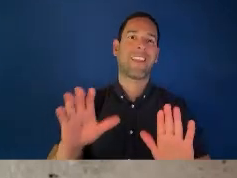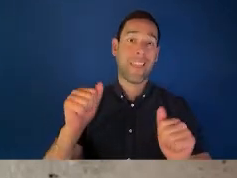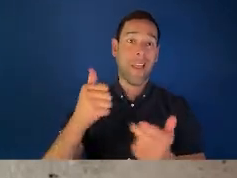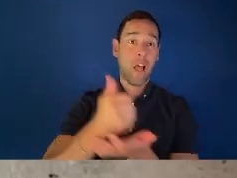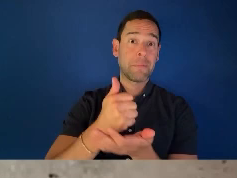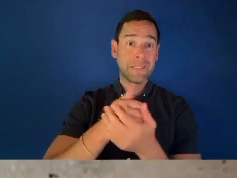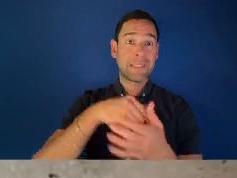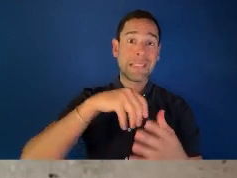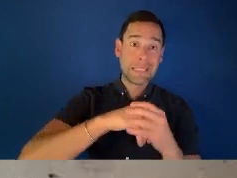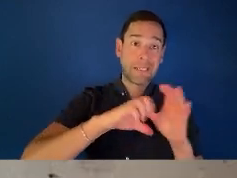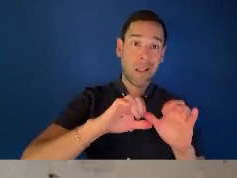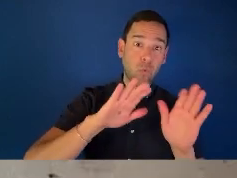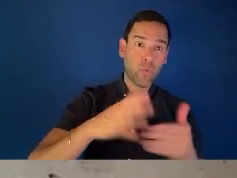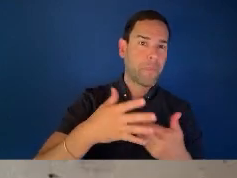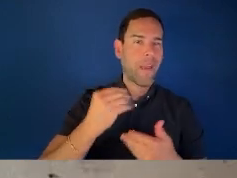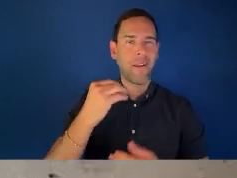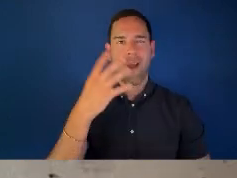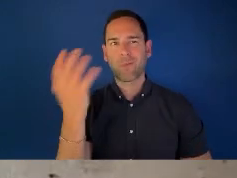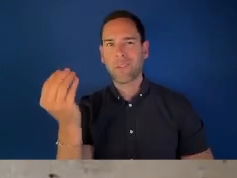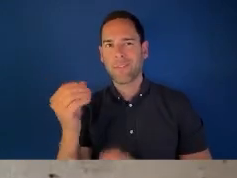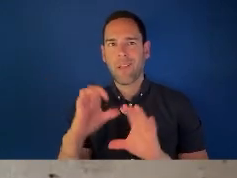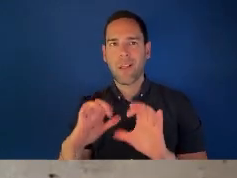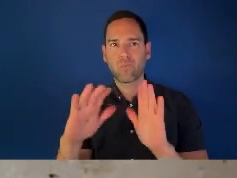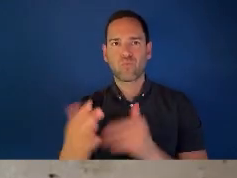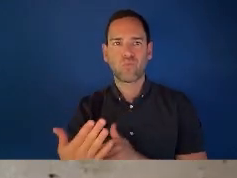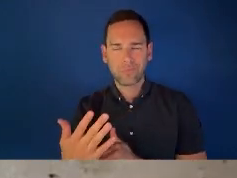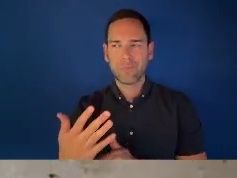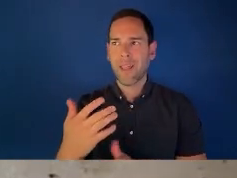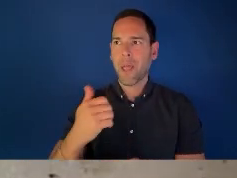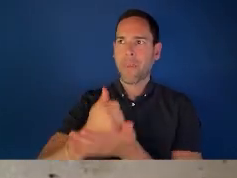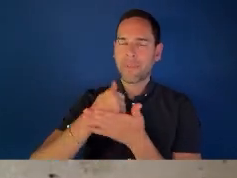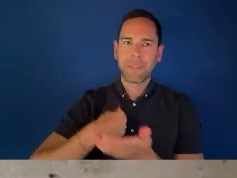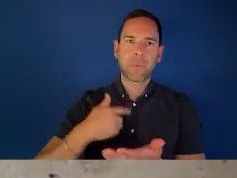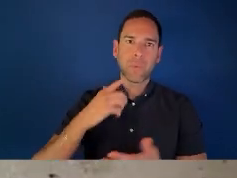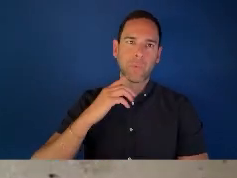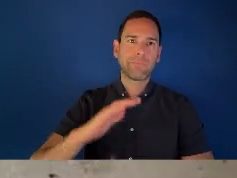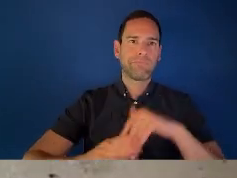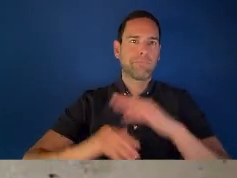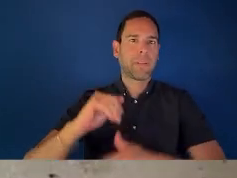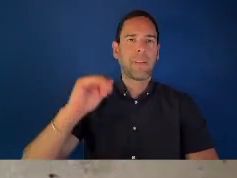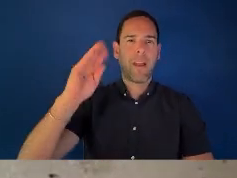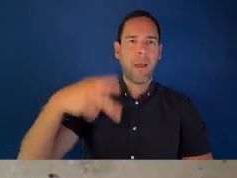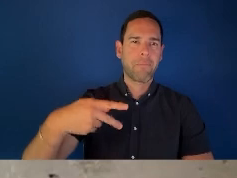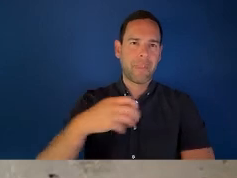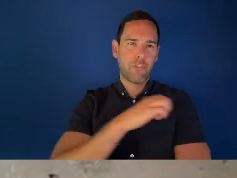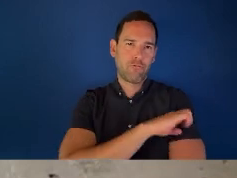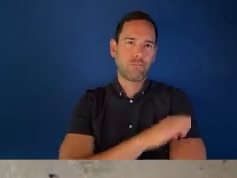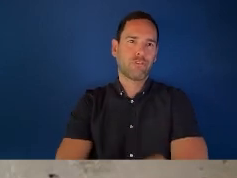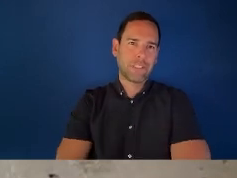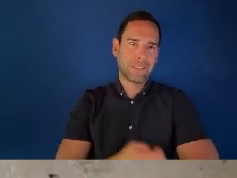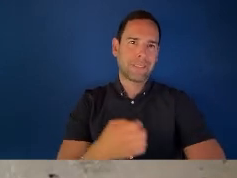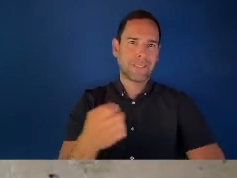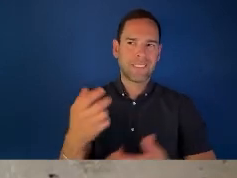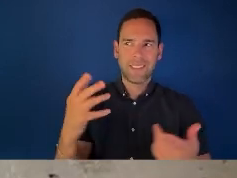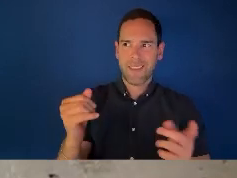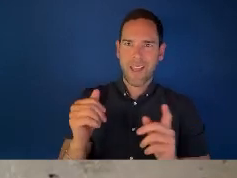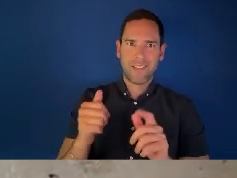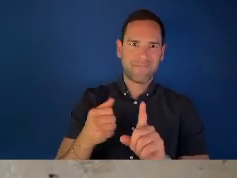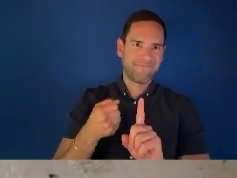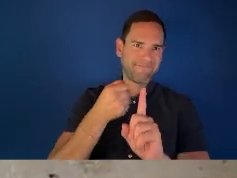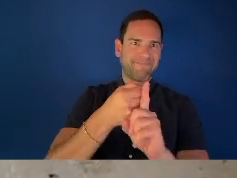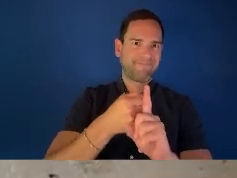this is another structural barrier. It's not very easy. You have to fill